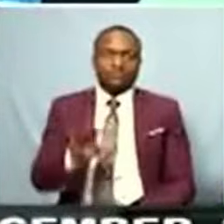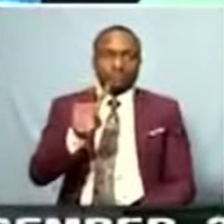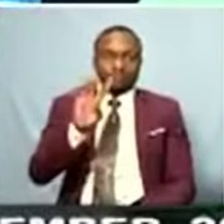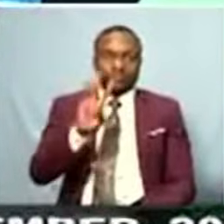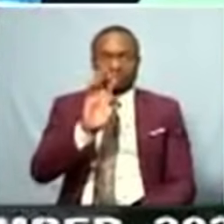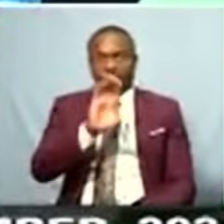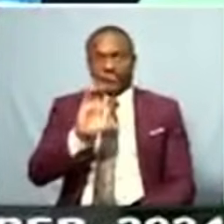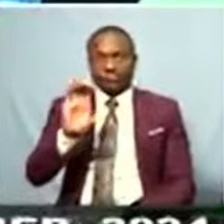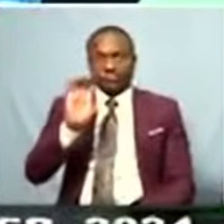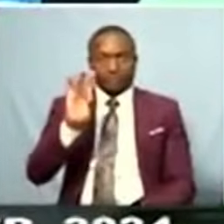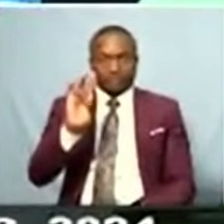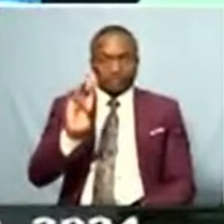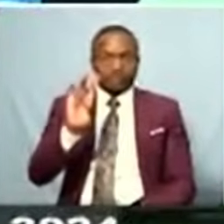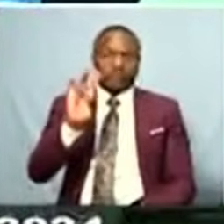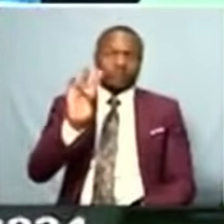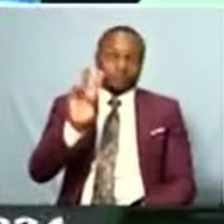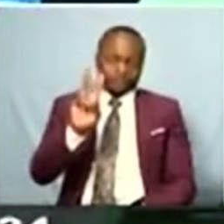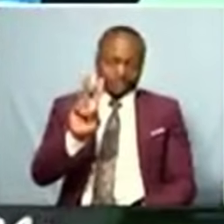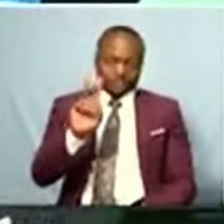263,472